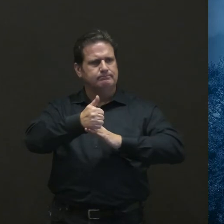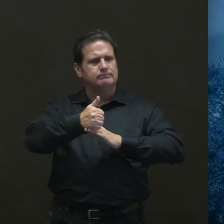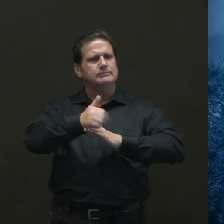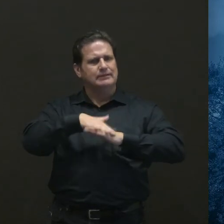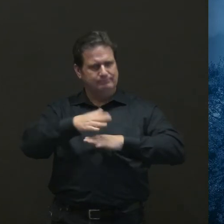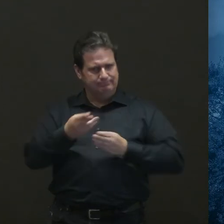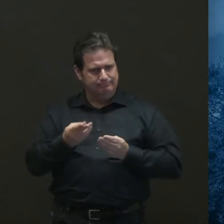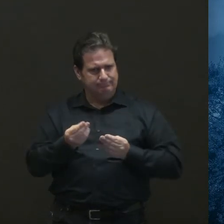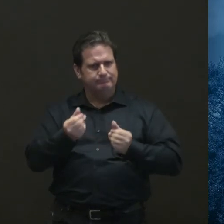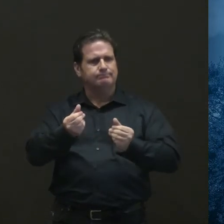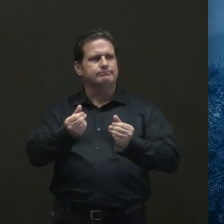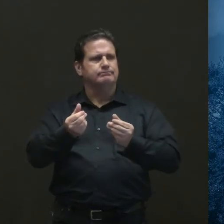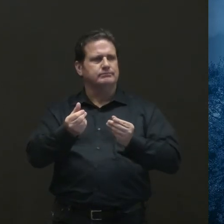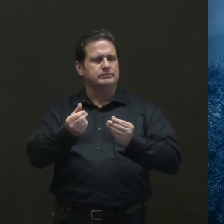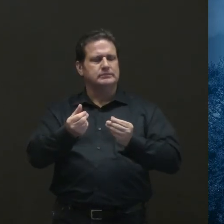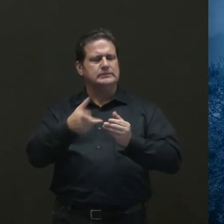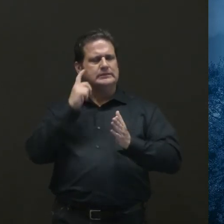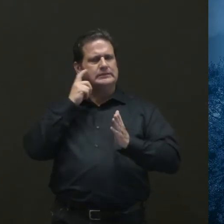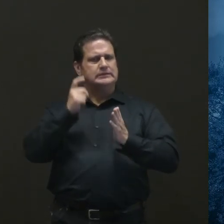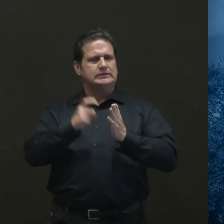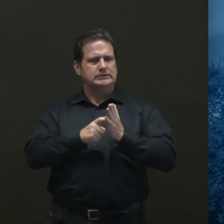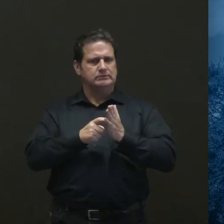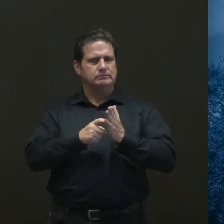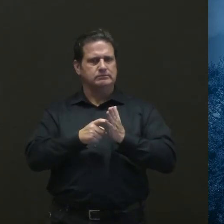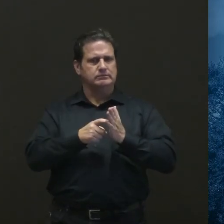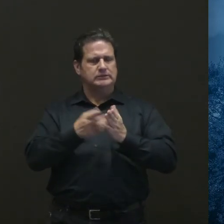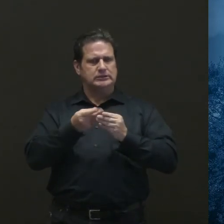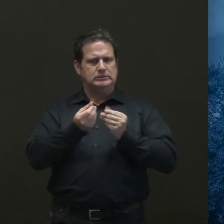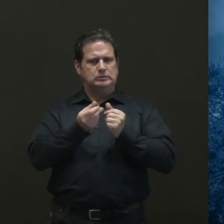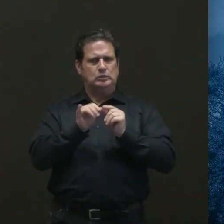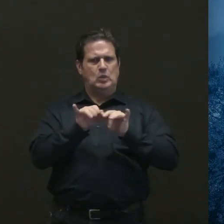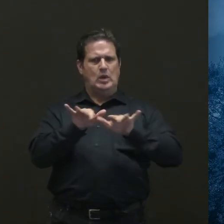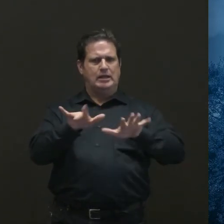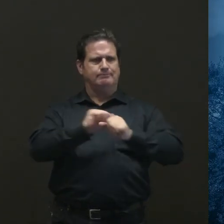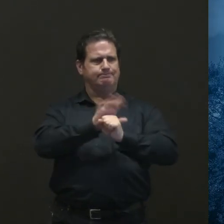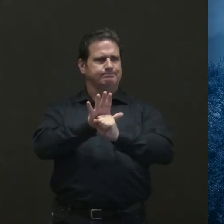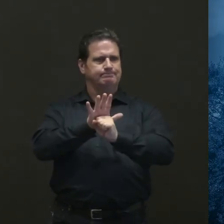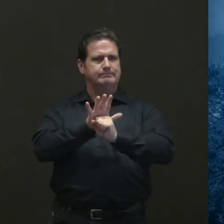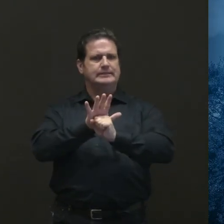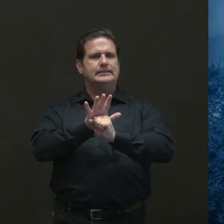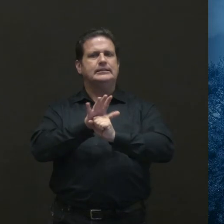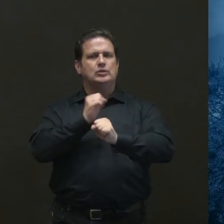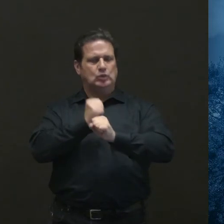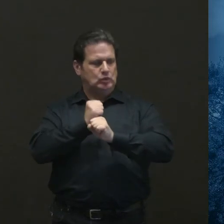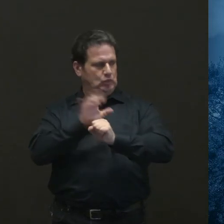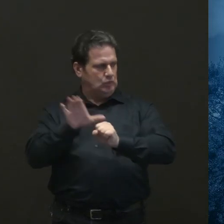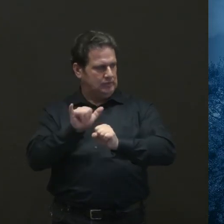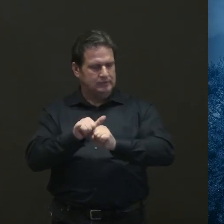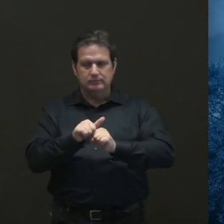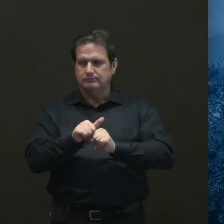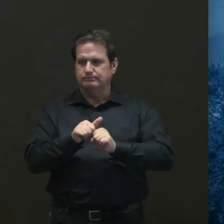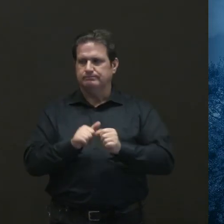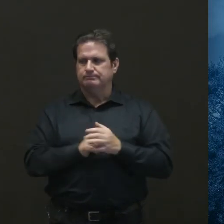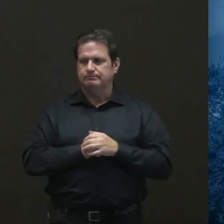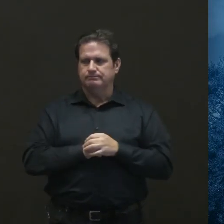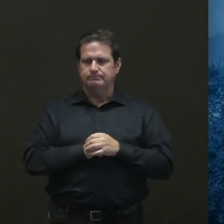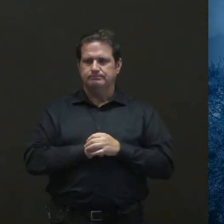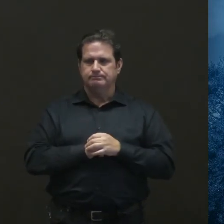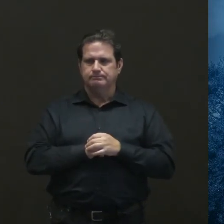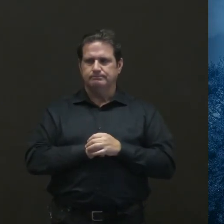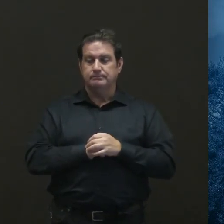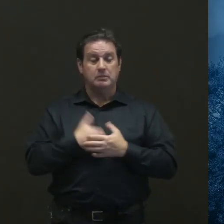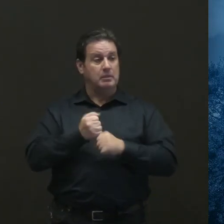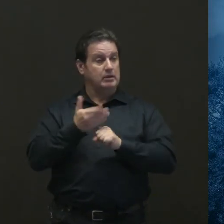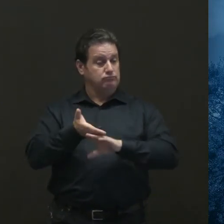able to identify that spread, and we're working on doing that. I think we're